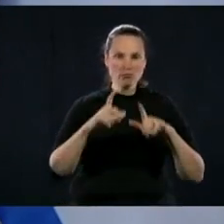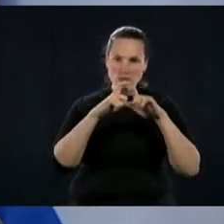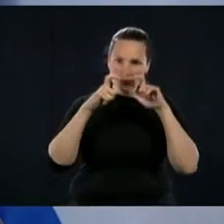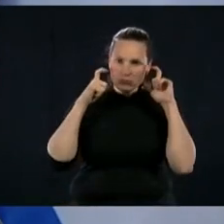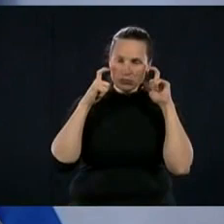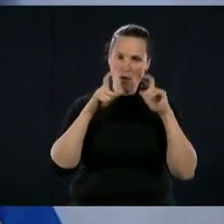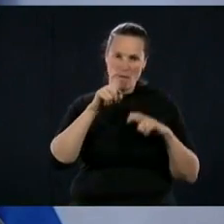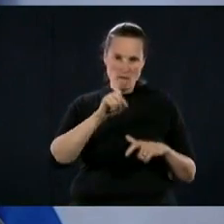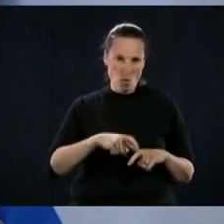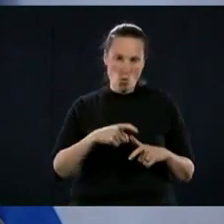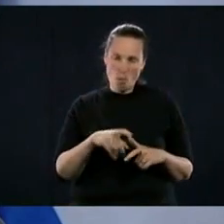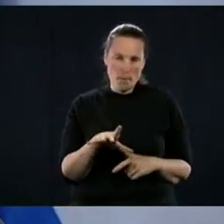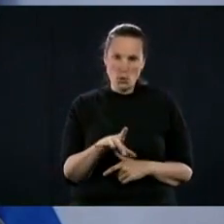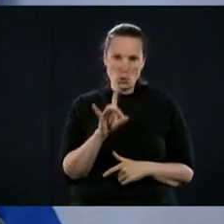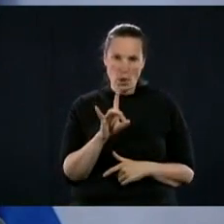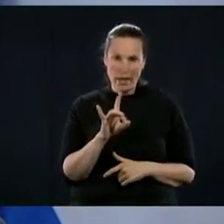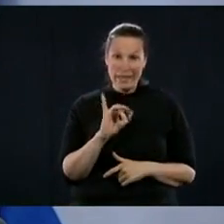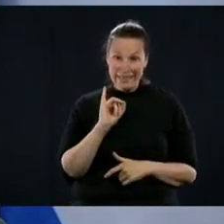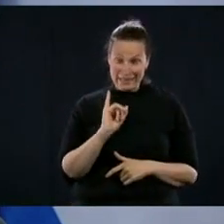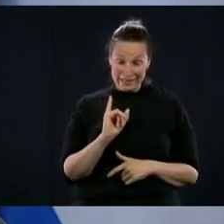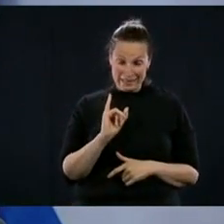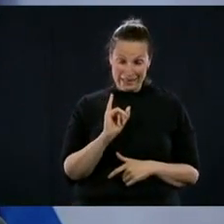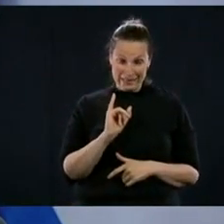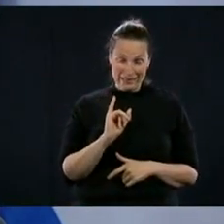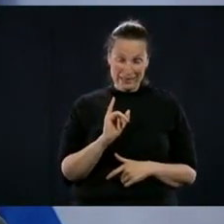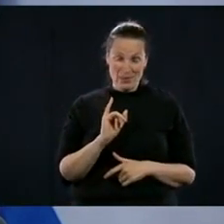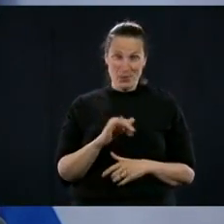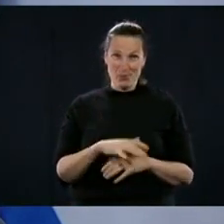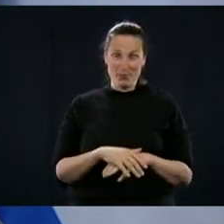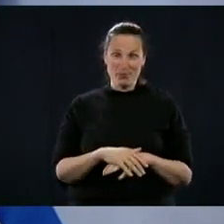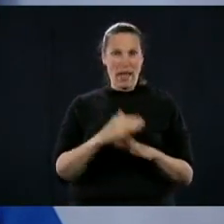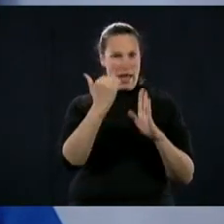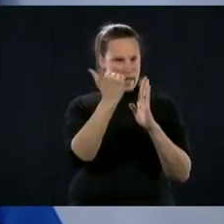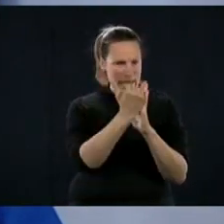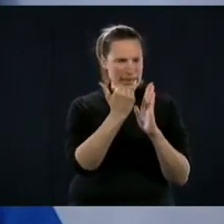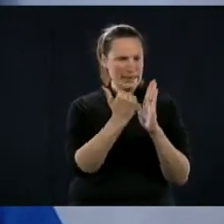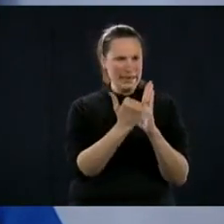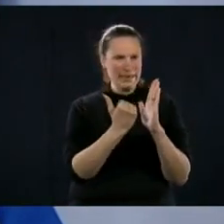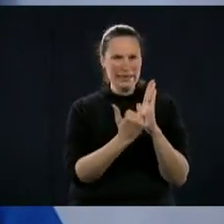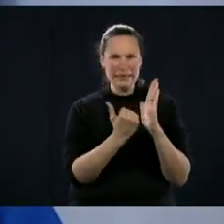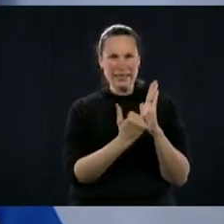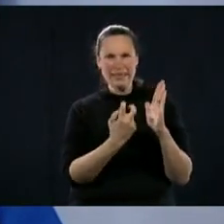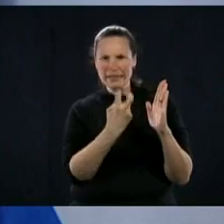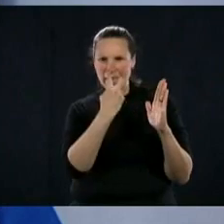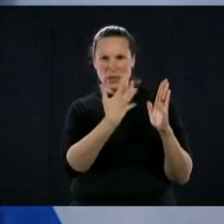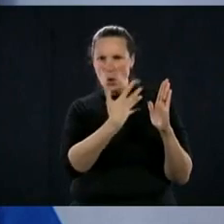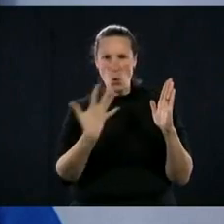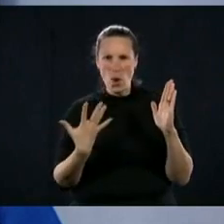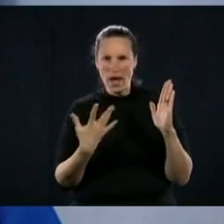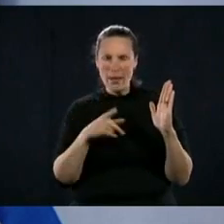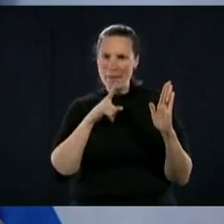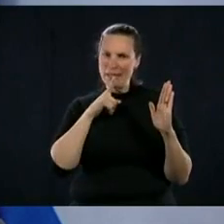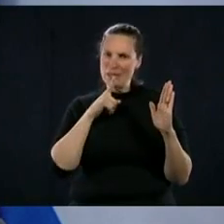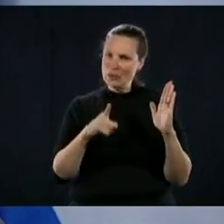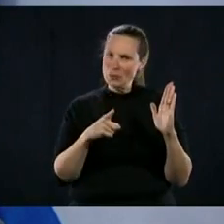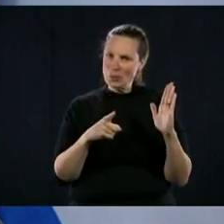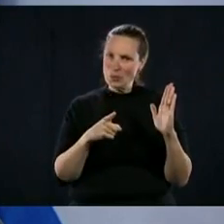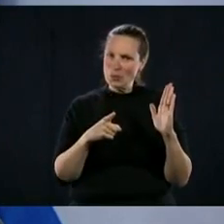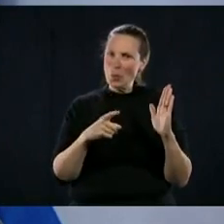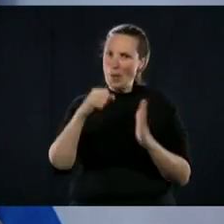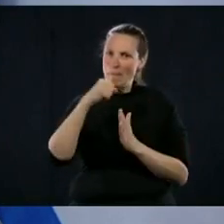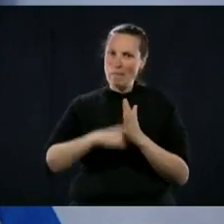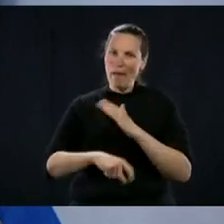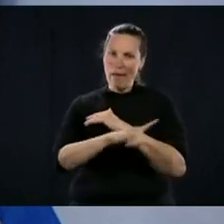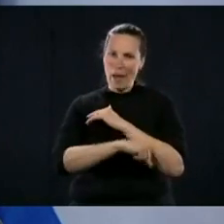equipment as such. So, I mean, if we start going through that entire list, we would end up with problems